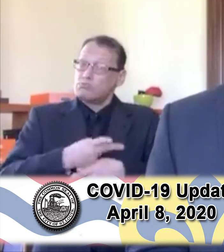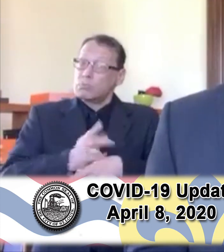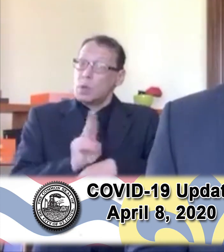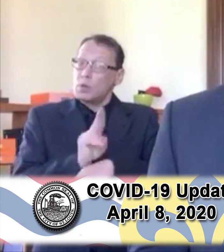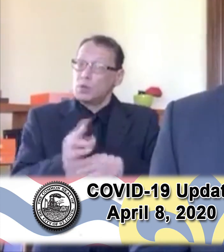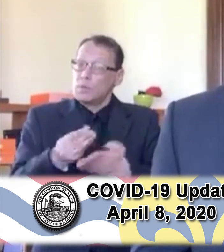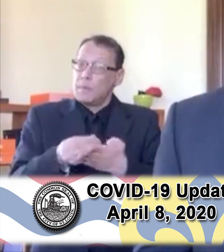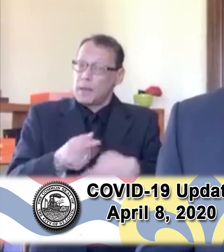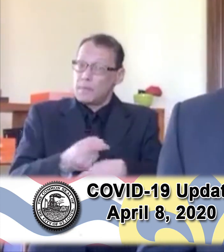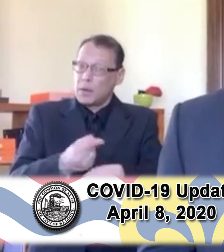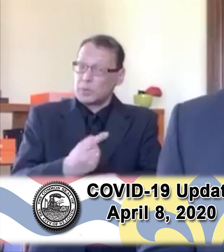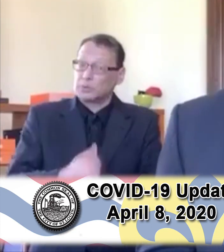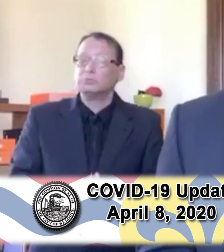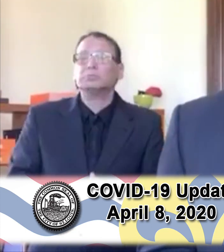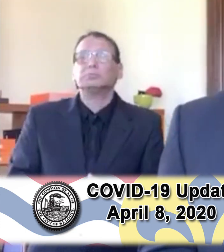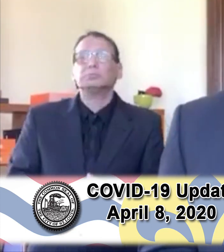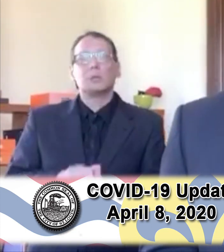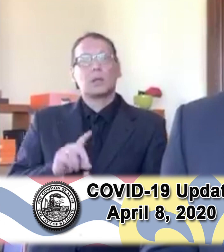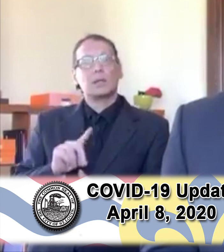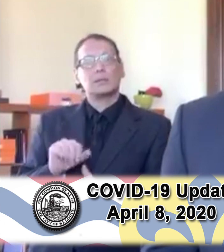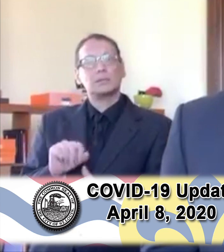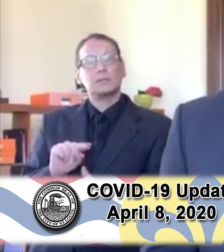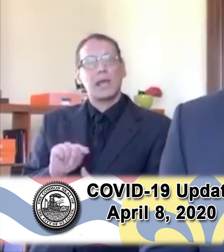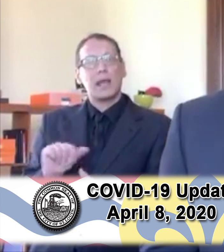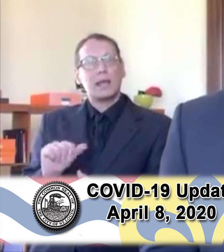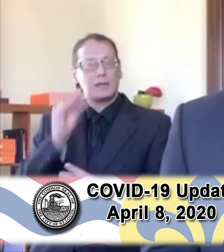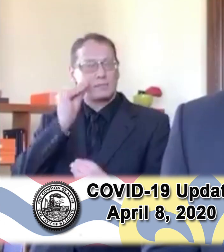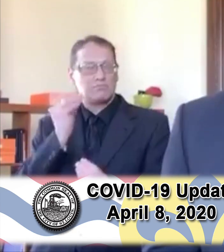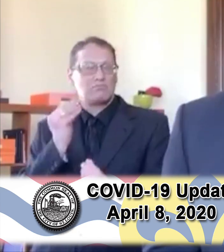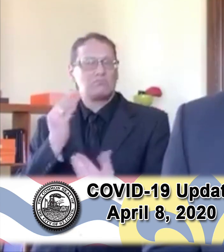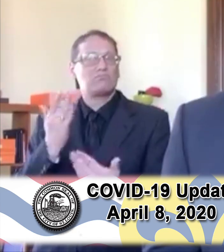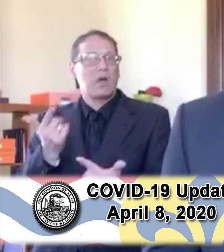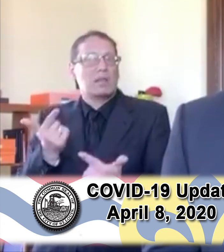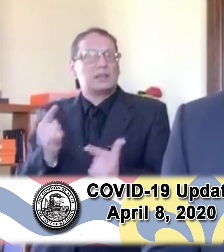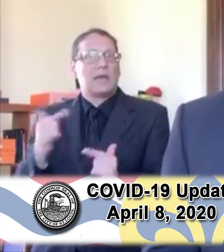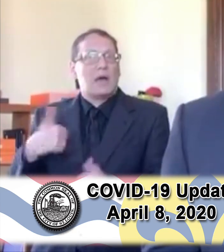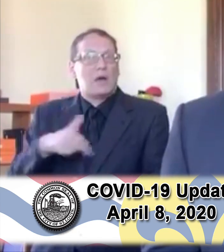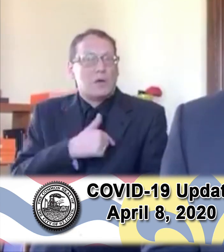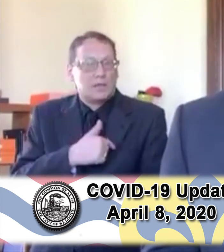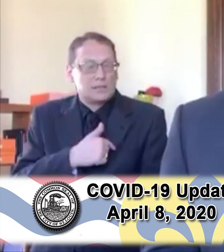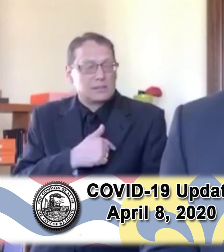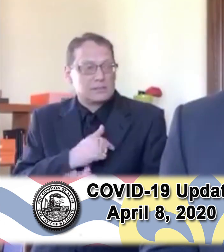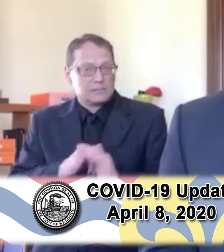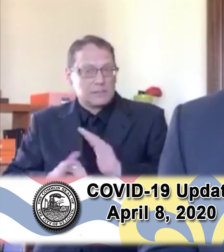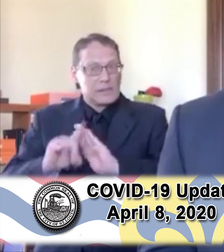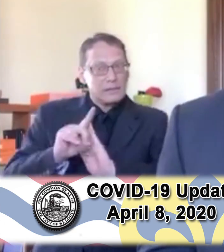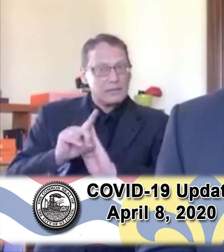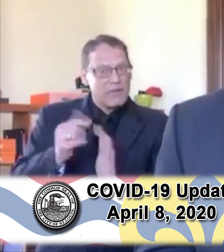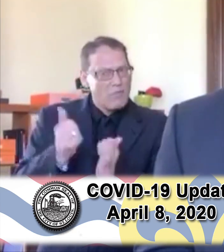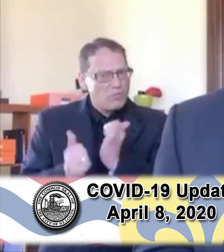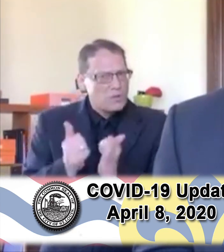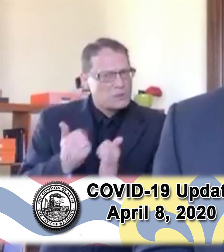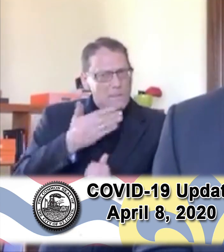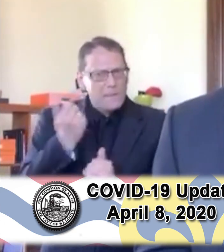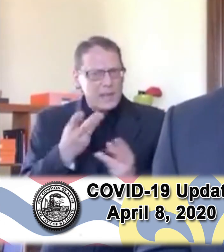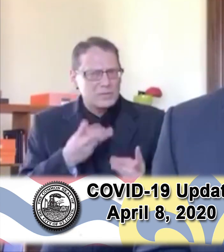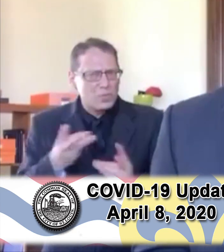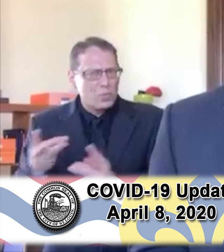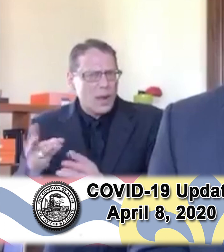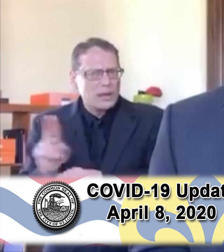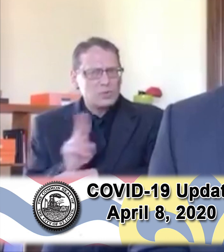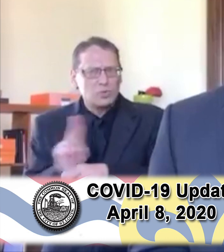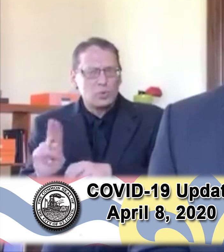dollars. So utilizing data allows us to not only identify the best mechanism to actually implement